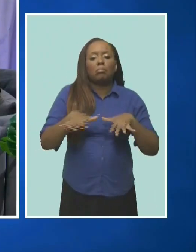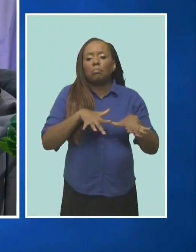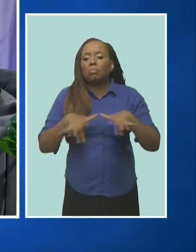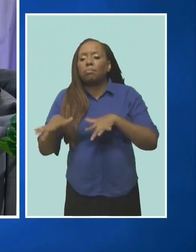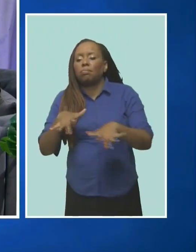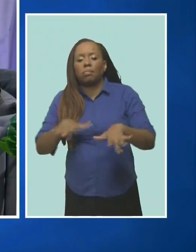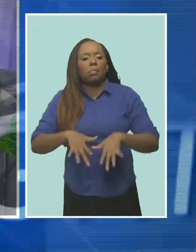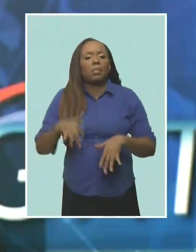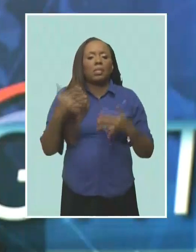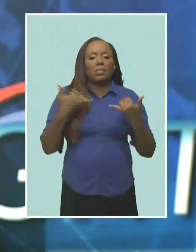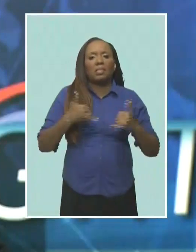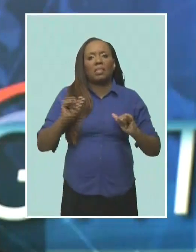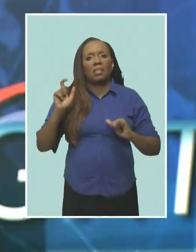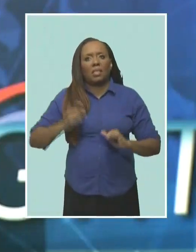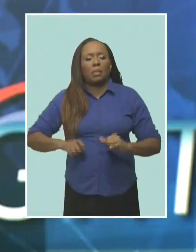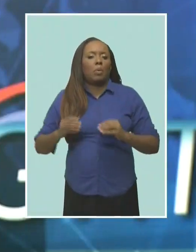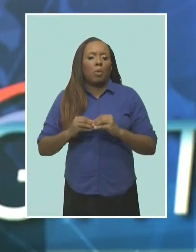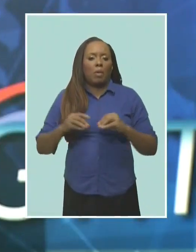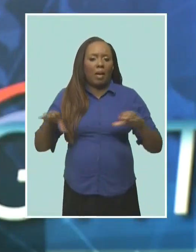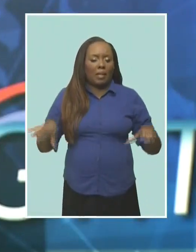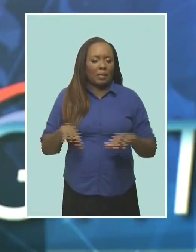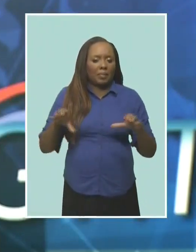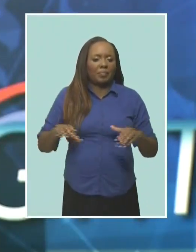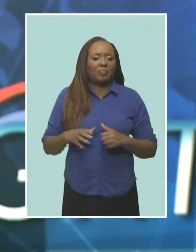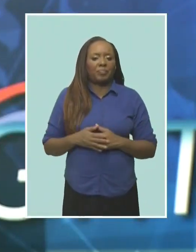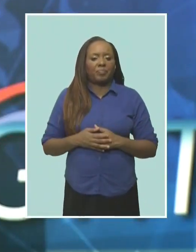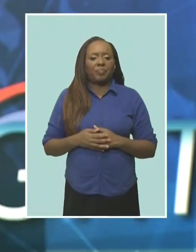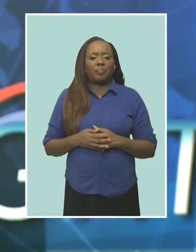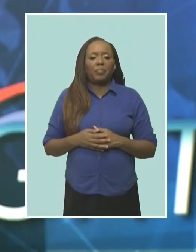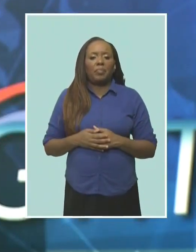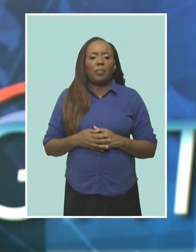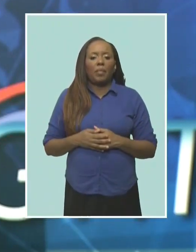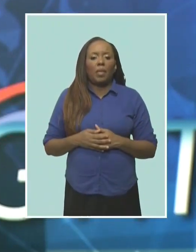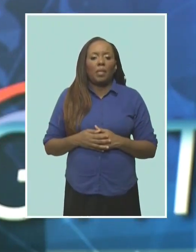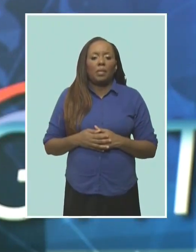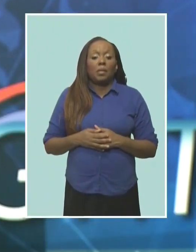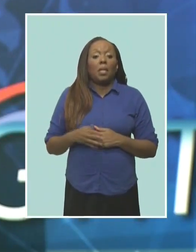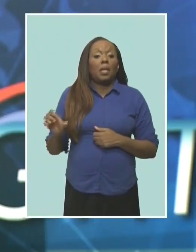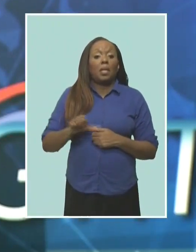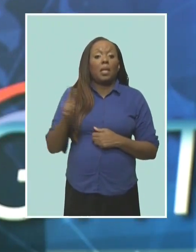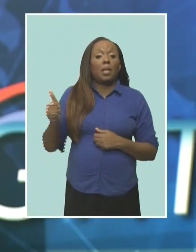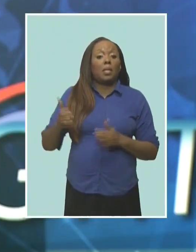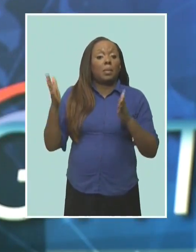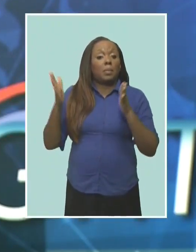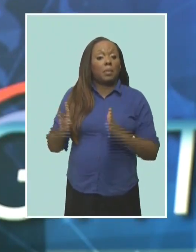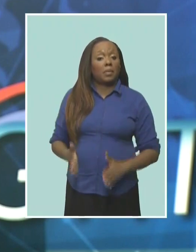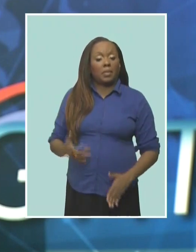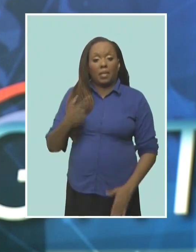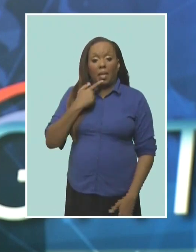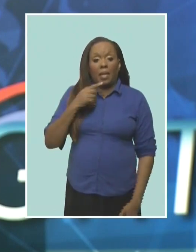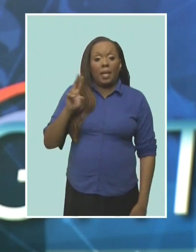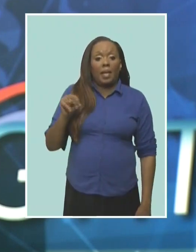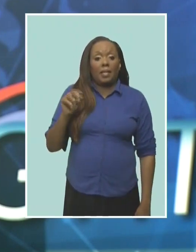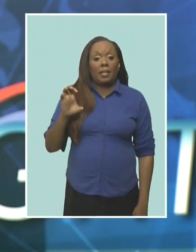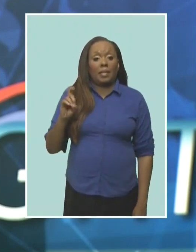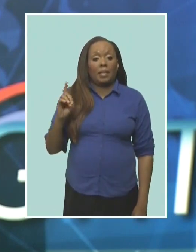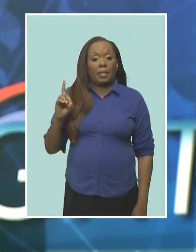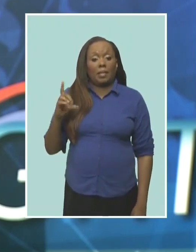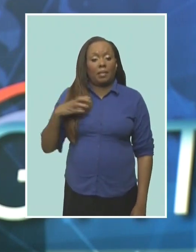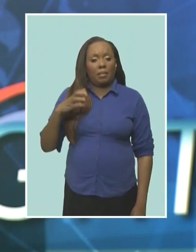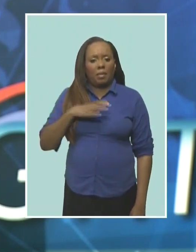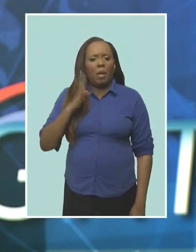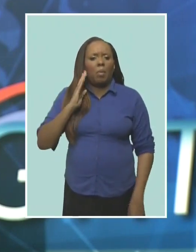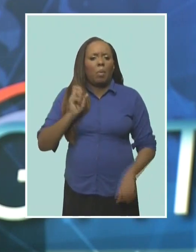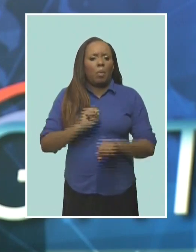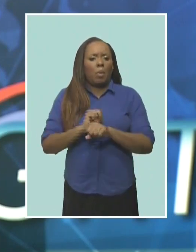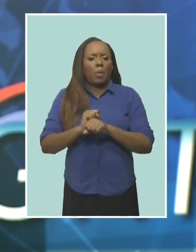activity. Well, health and wellness advocate Celia Collymore further revealed the NCD Commission will be working with the Barbados Chamber